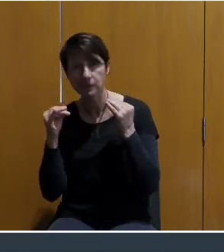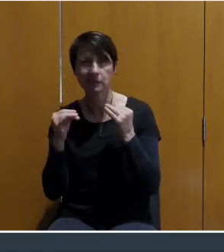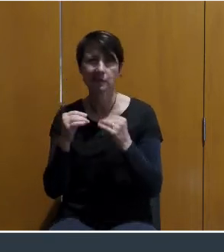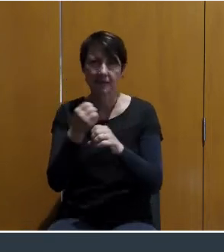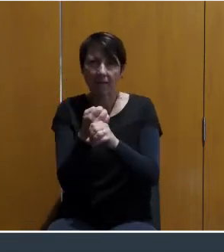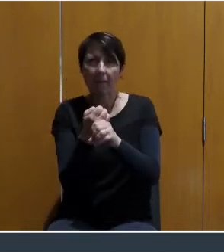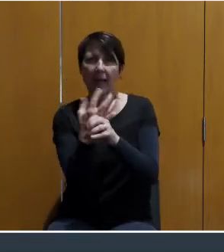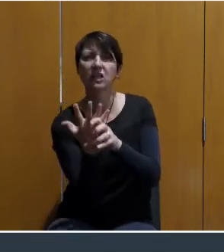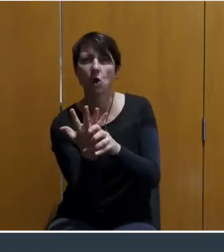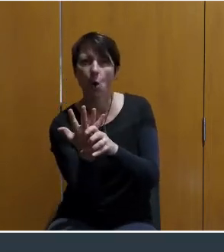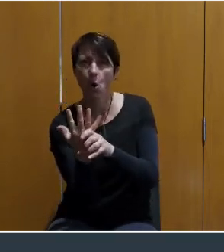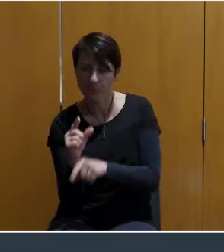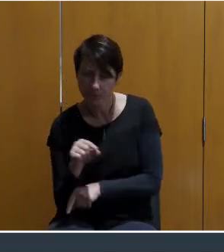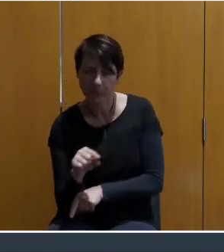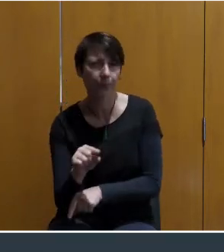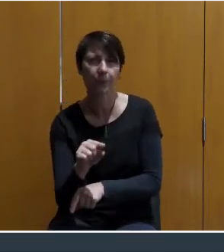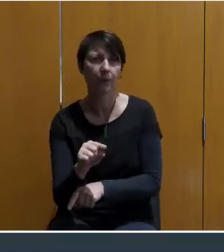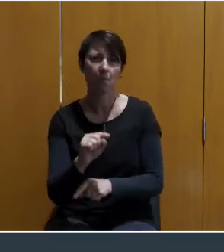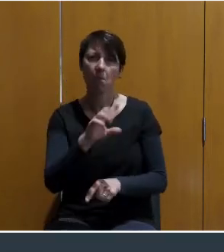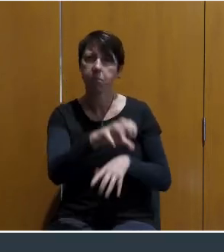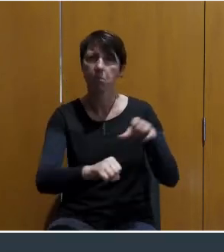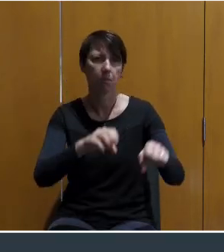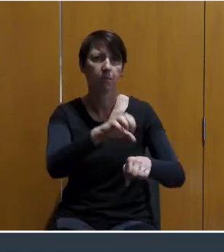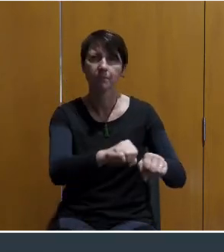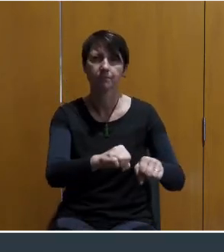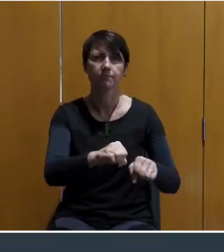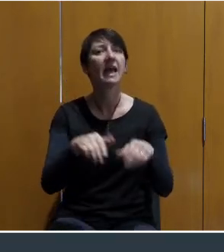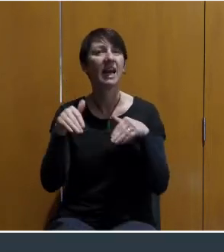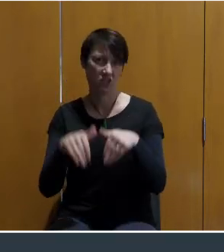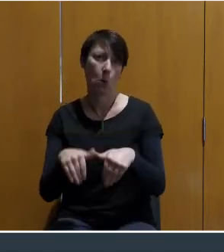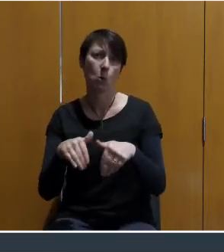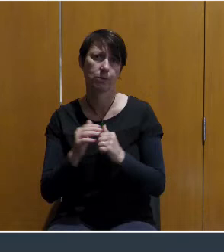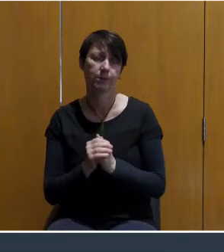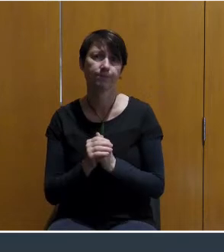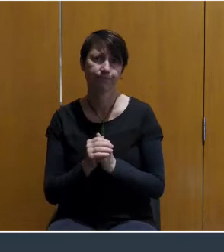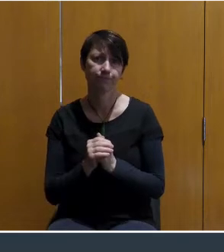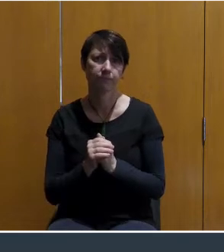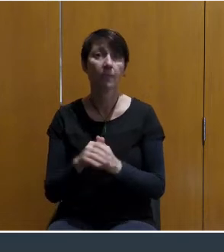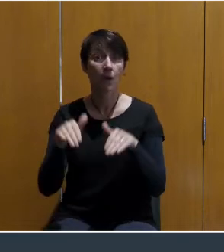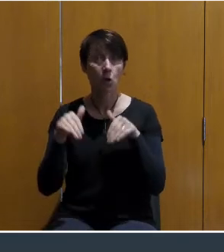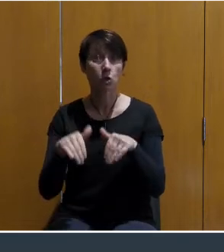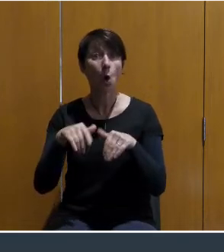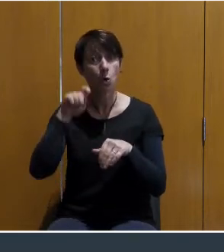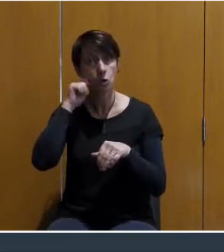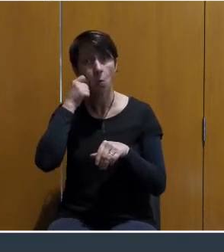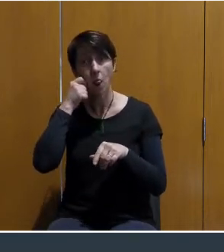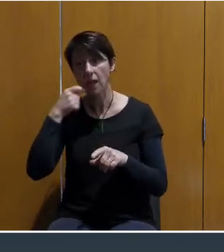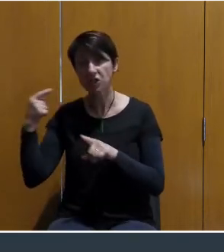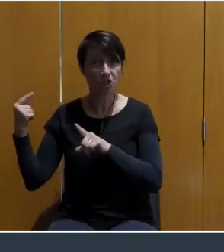to their demise. We know that dogs not only chase and disturb nesting shorebirds, but they